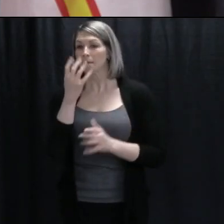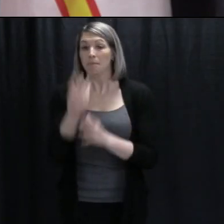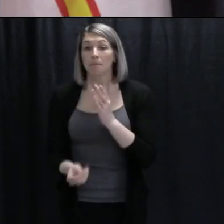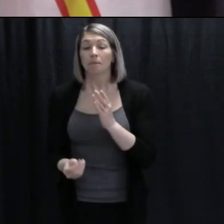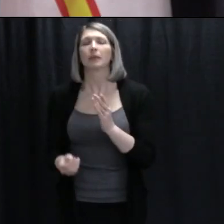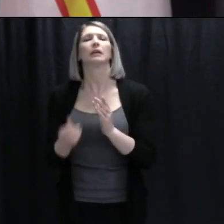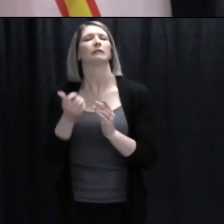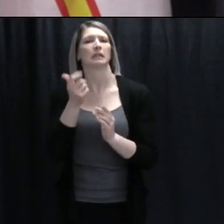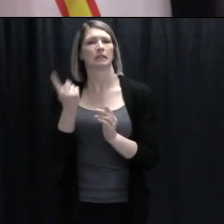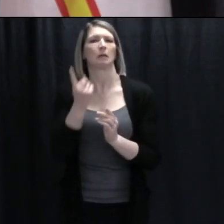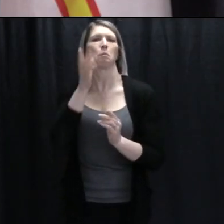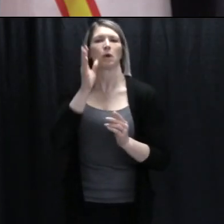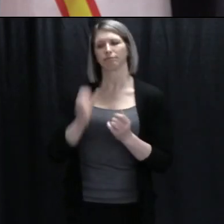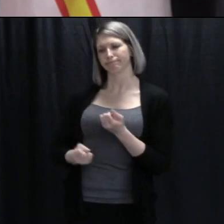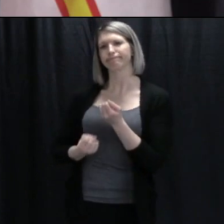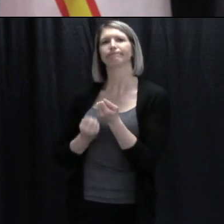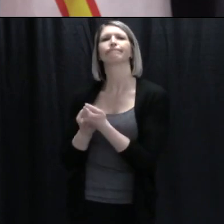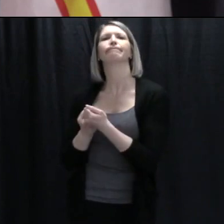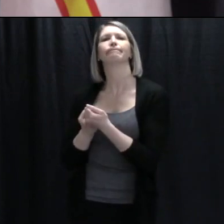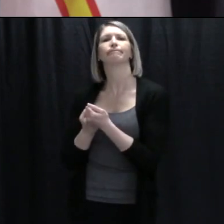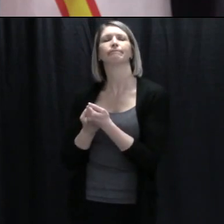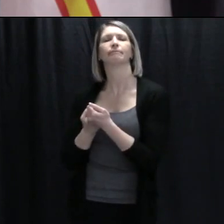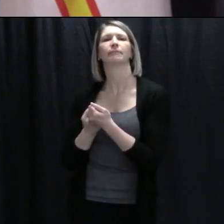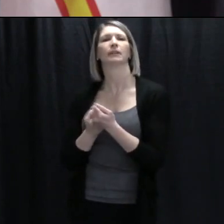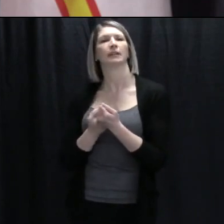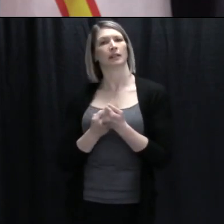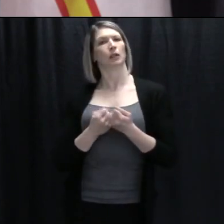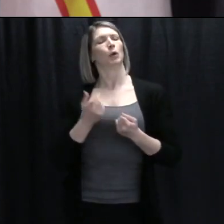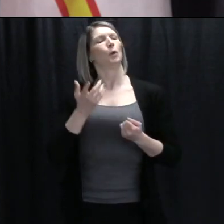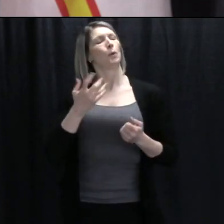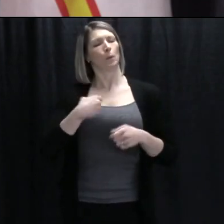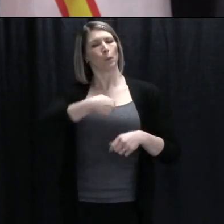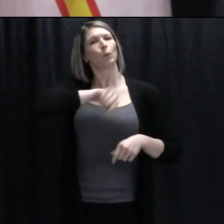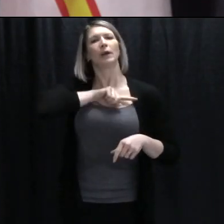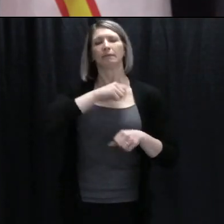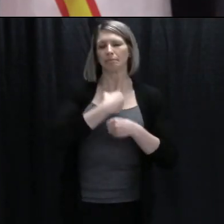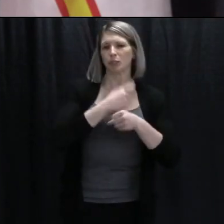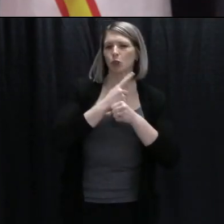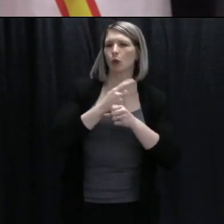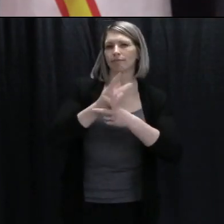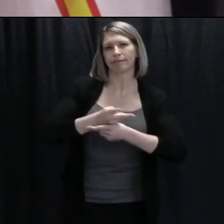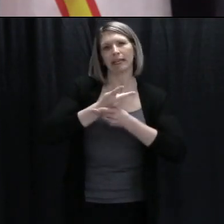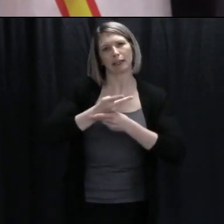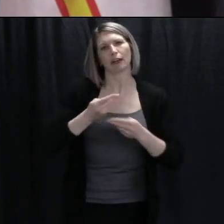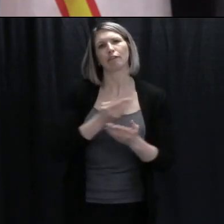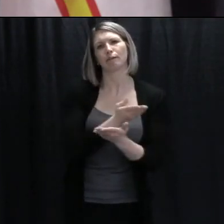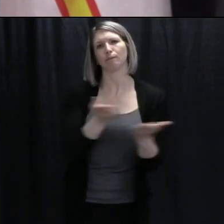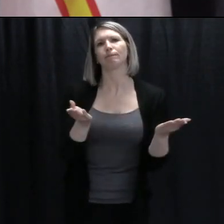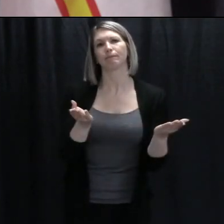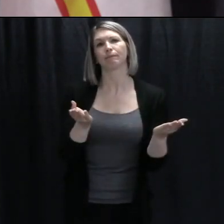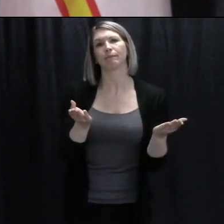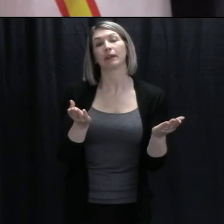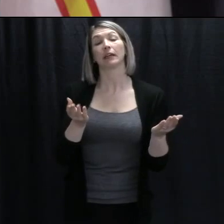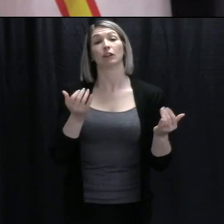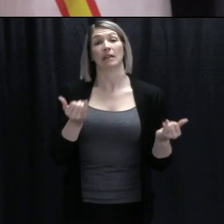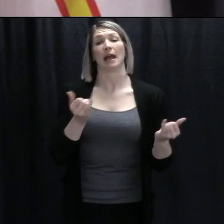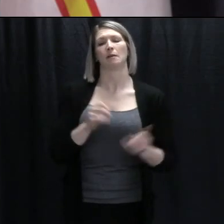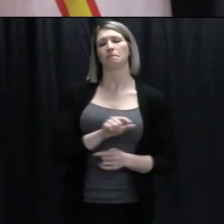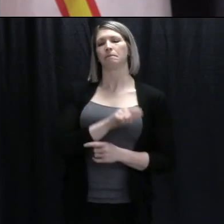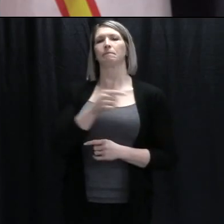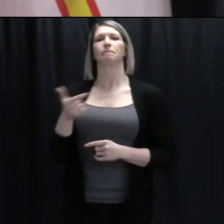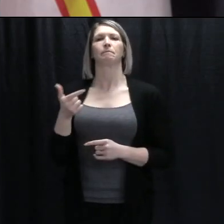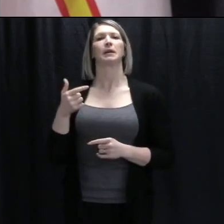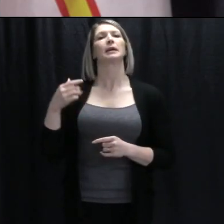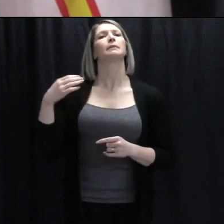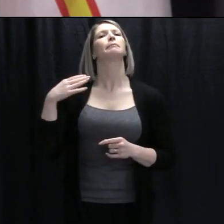learning, making sure that every measure is possible to support you. So at this point, I'd like to turn it over to Minister